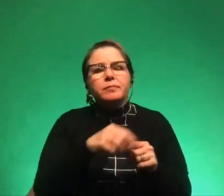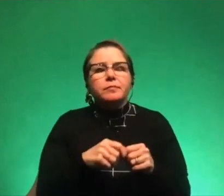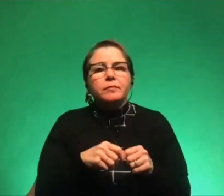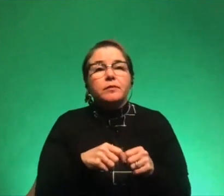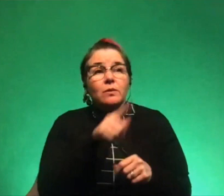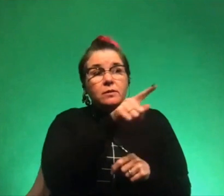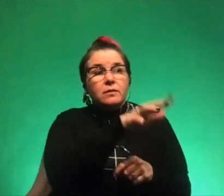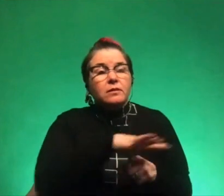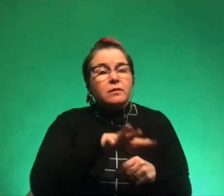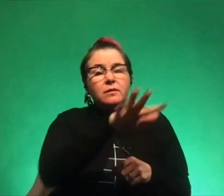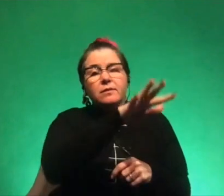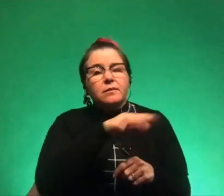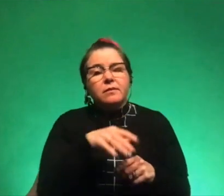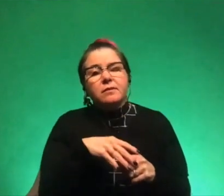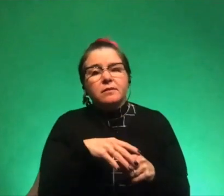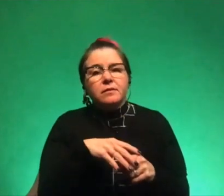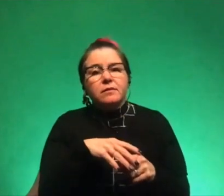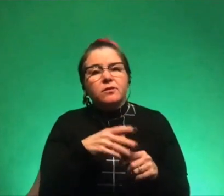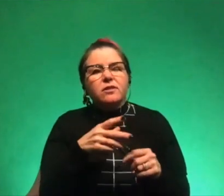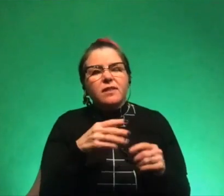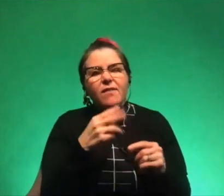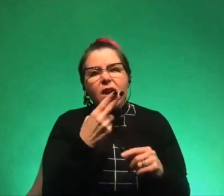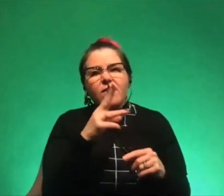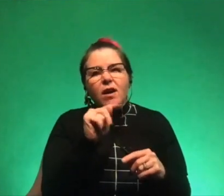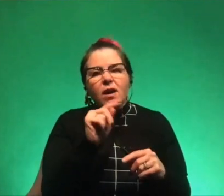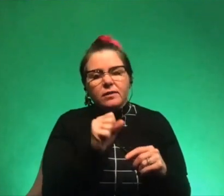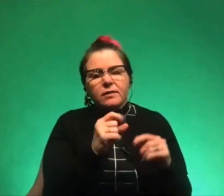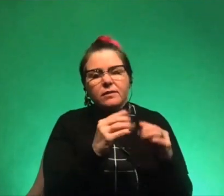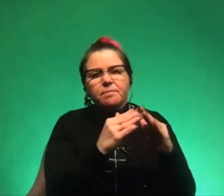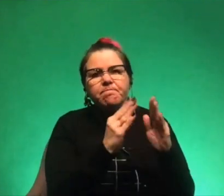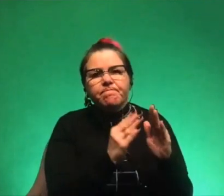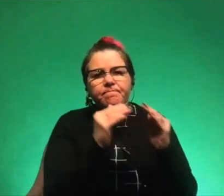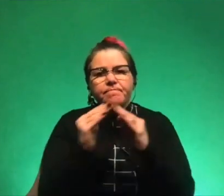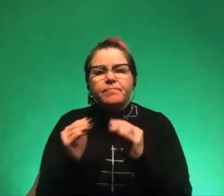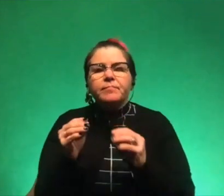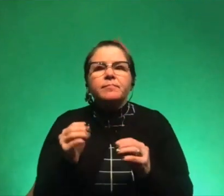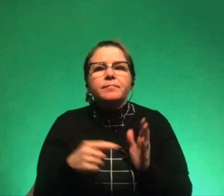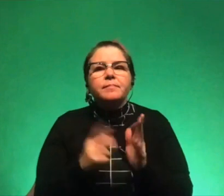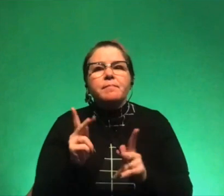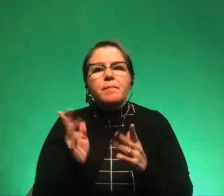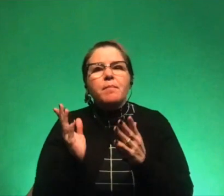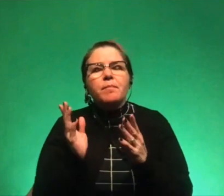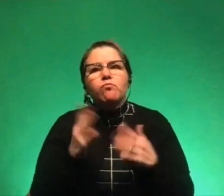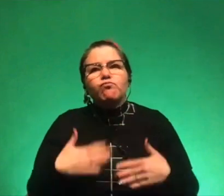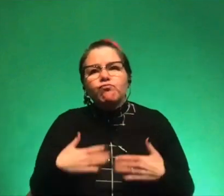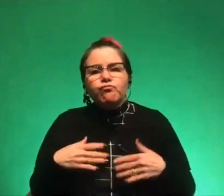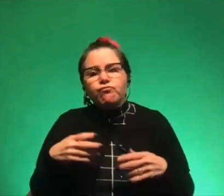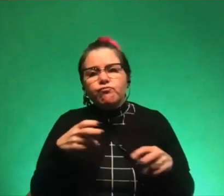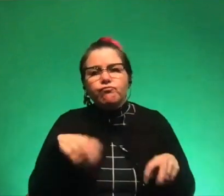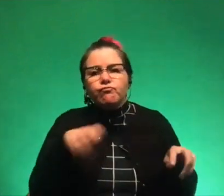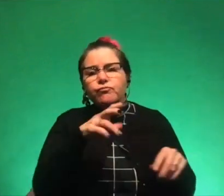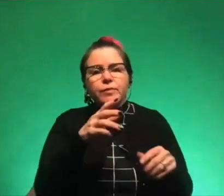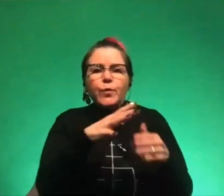there's just a couple of huts, kind of refuges, and sometimes people take like recreational trips and stay there over the